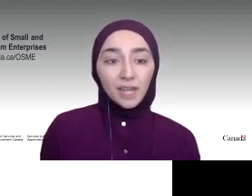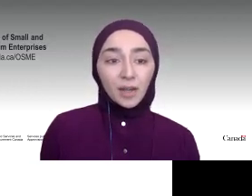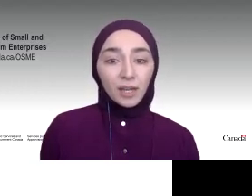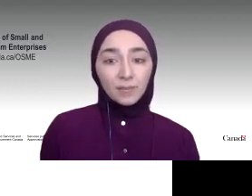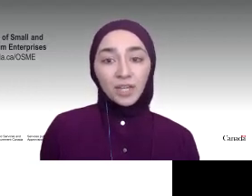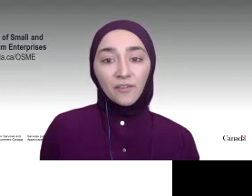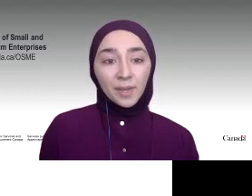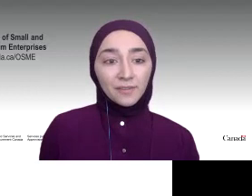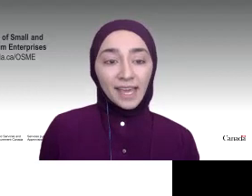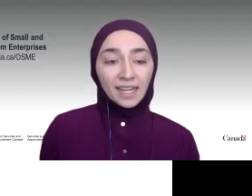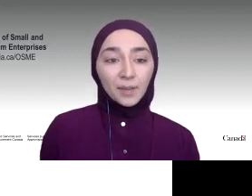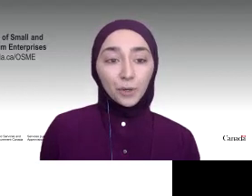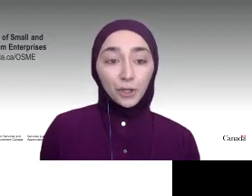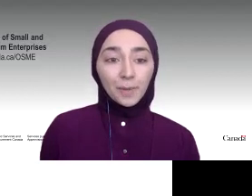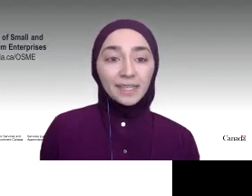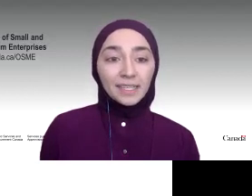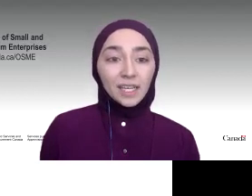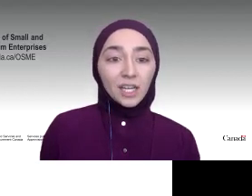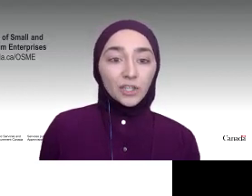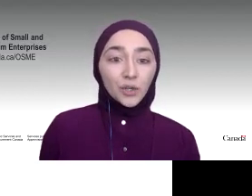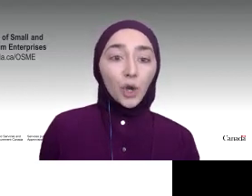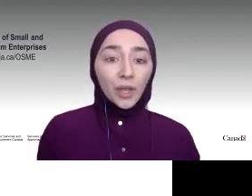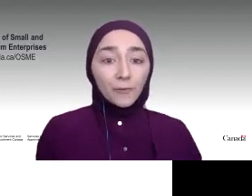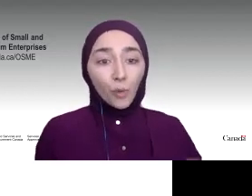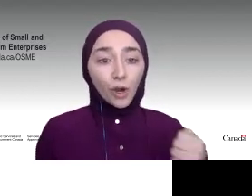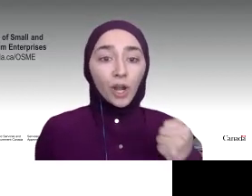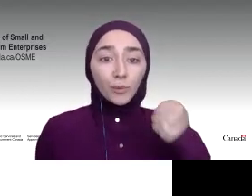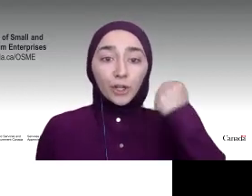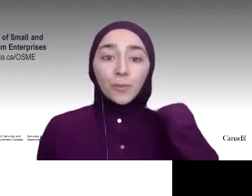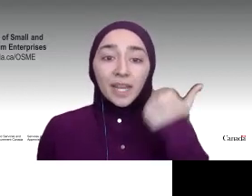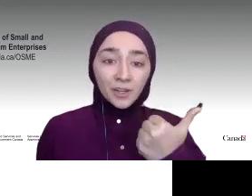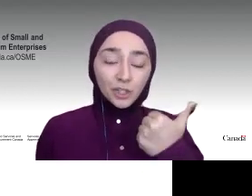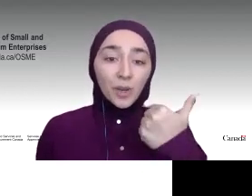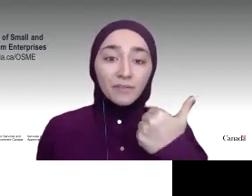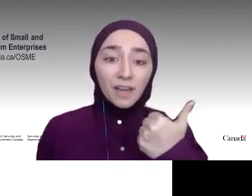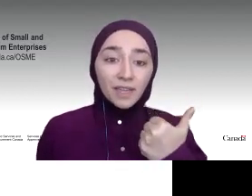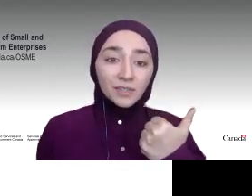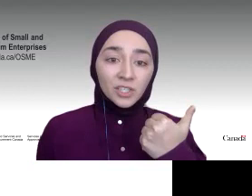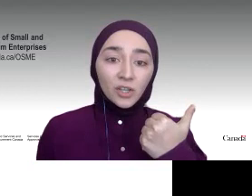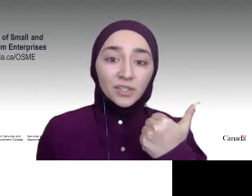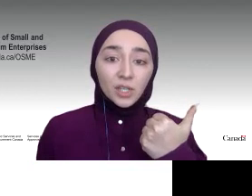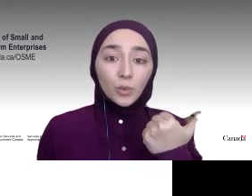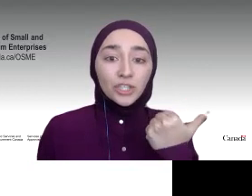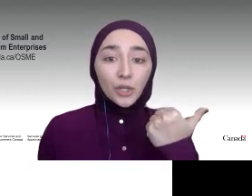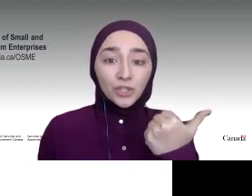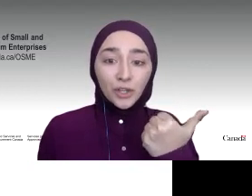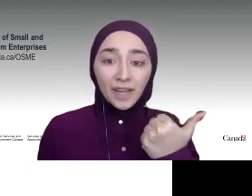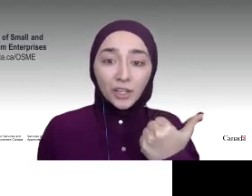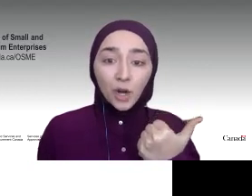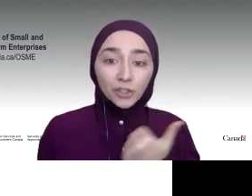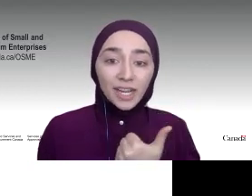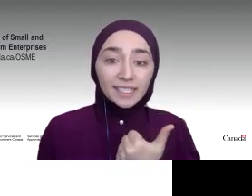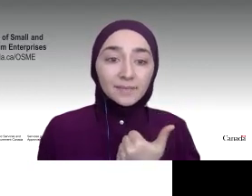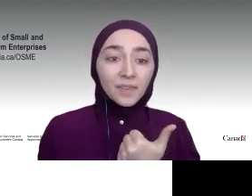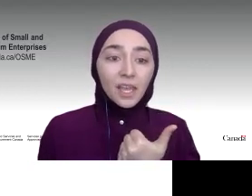approaching Government of Canada procurement. So going for procurement under $25,000, which is low dollar